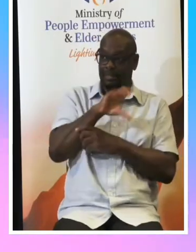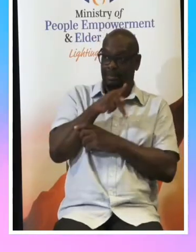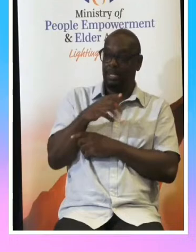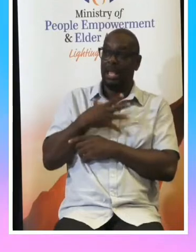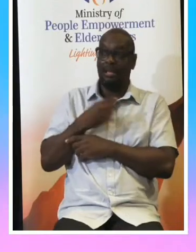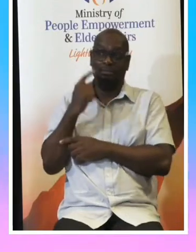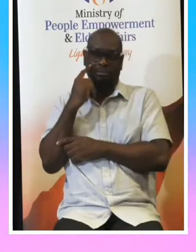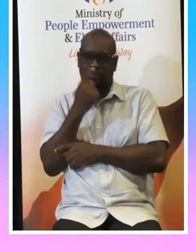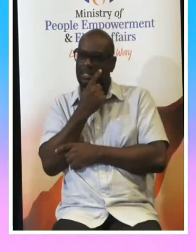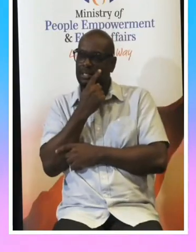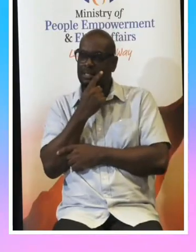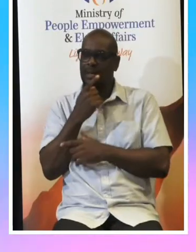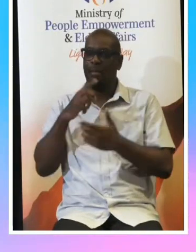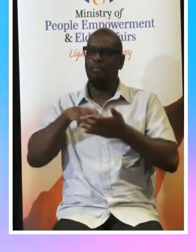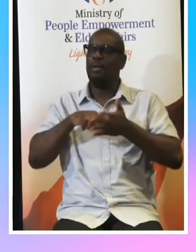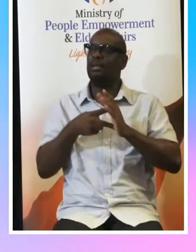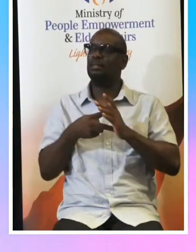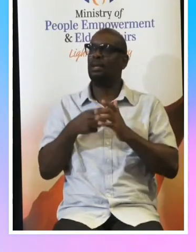was